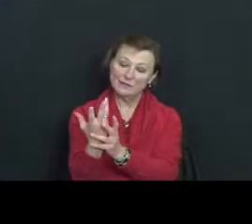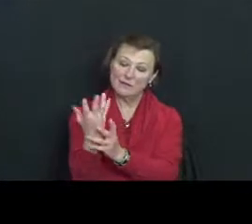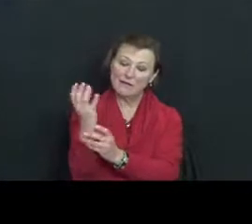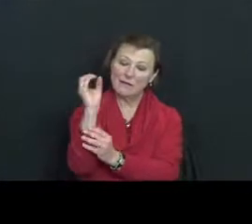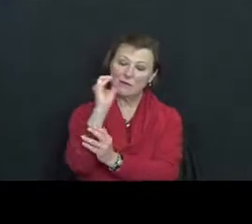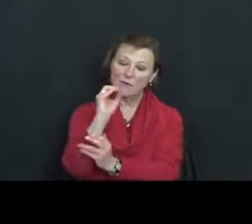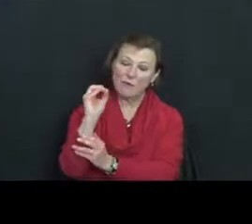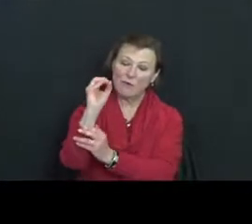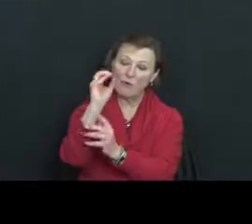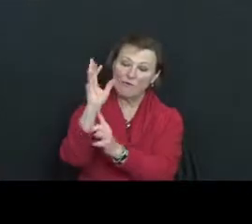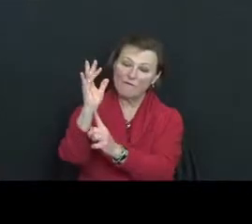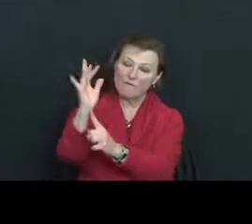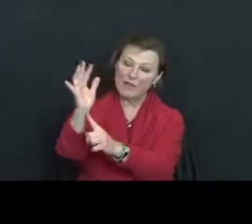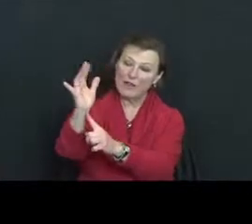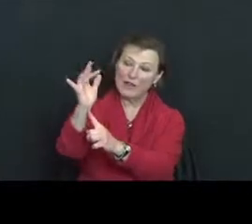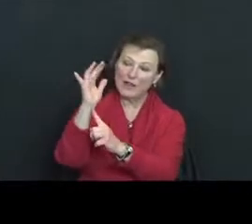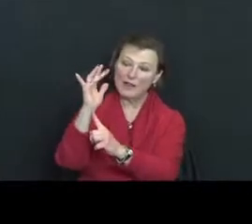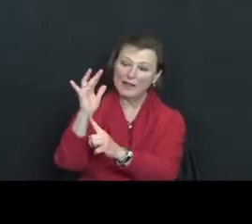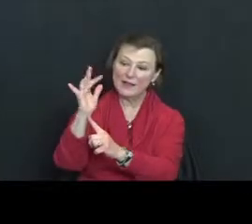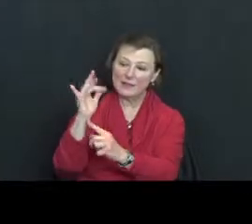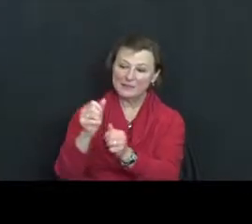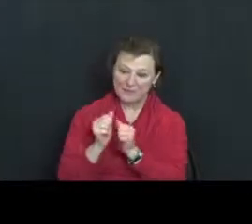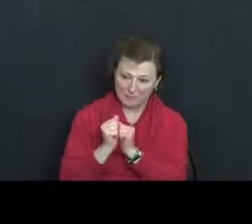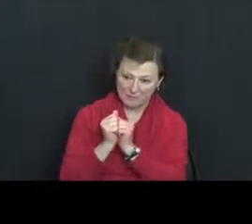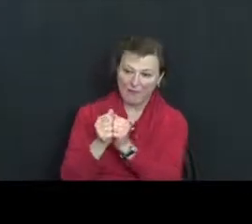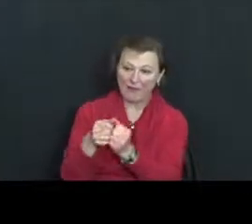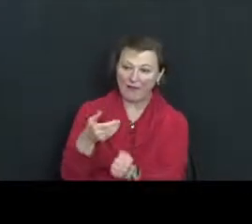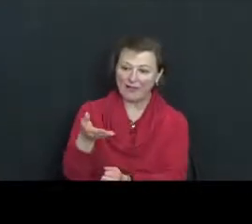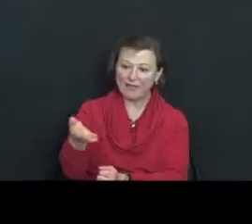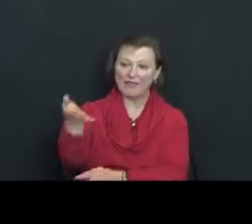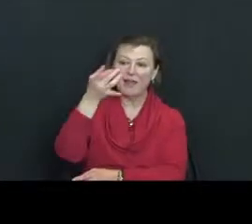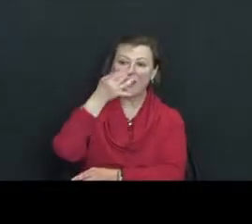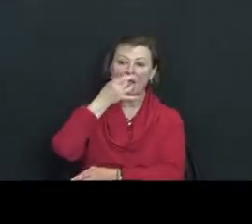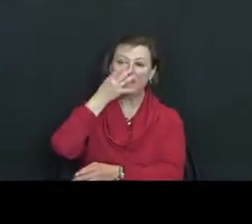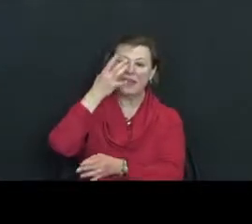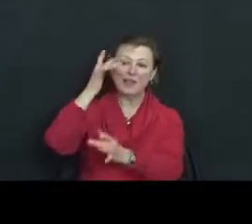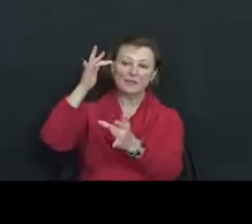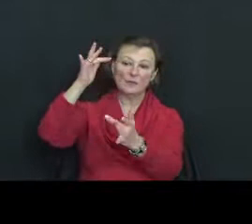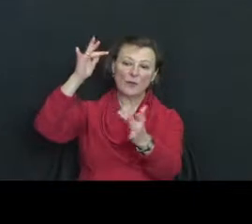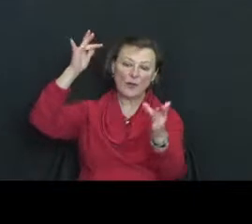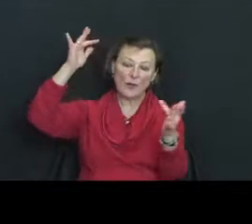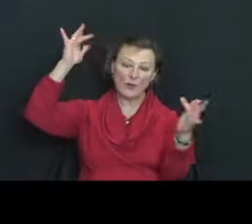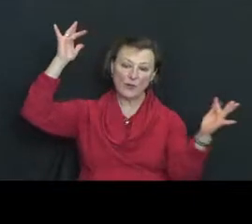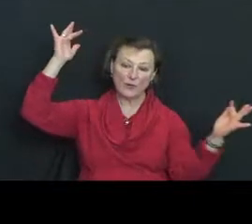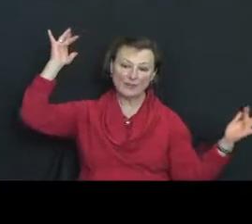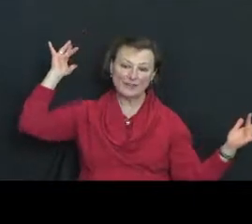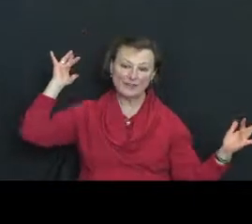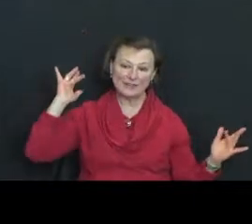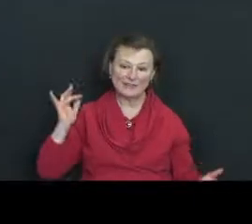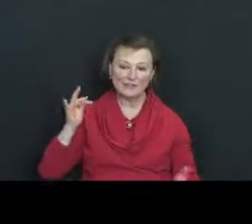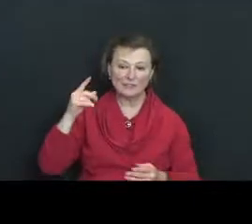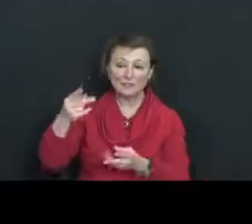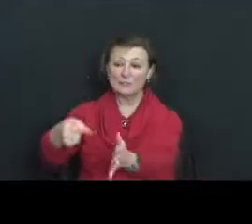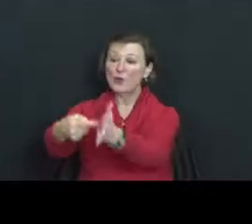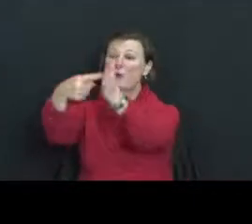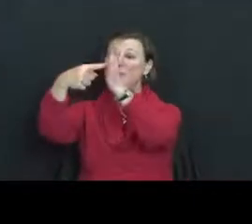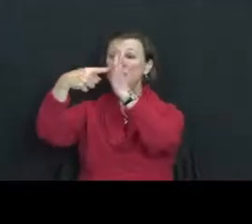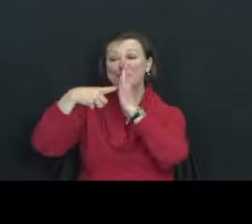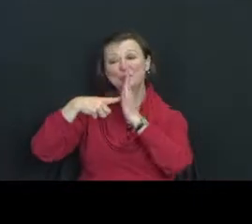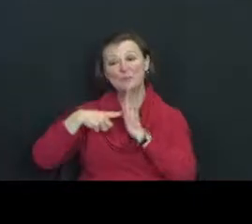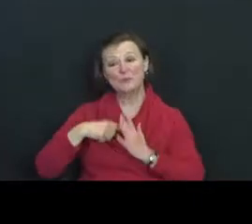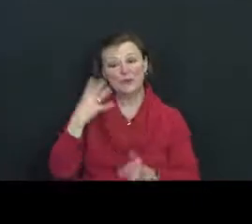Rise up, O flame, by thy light glowing,